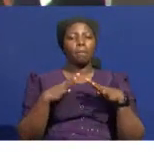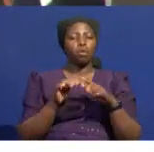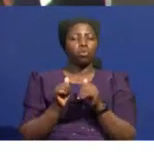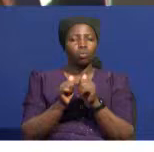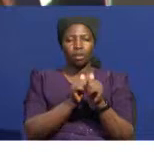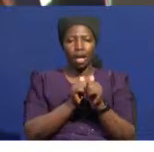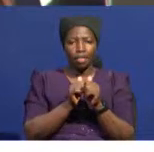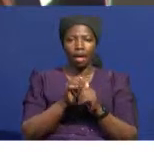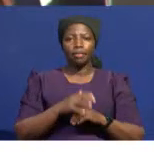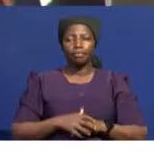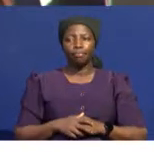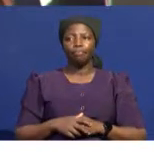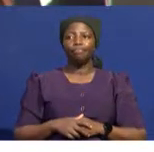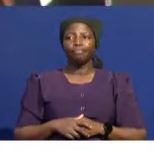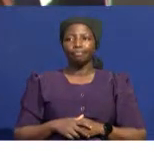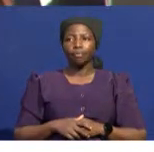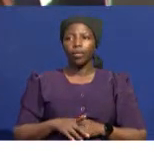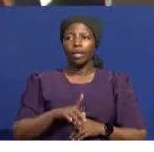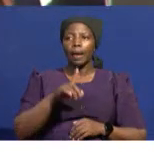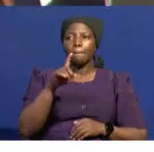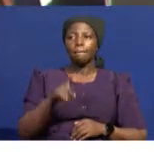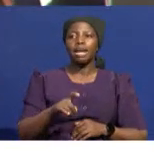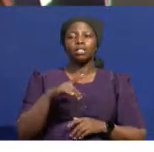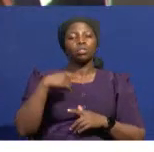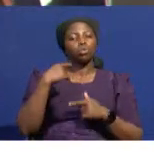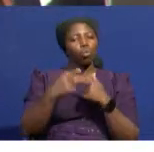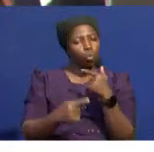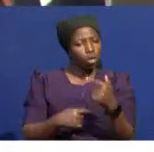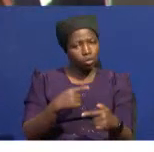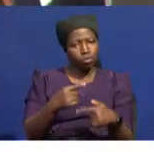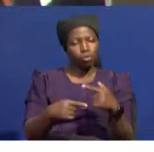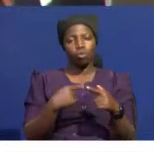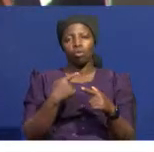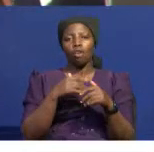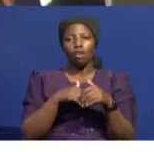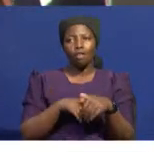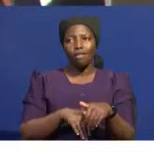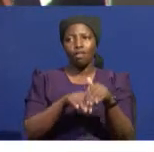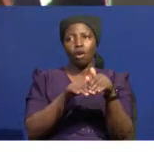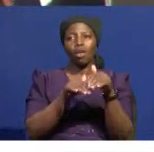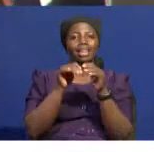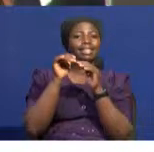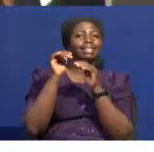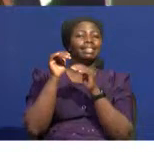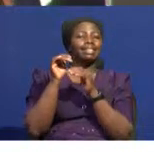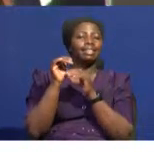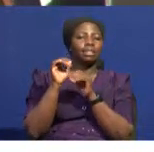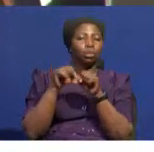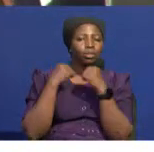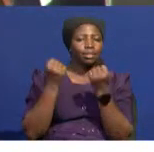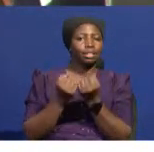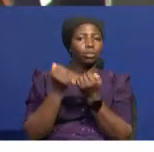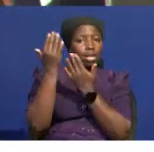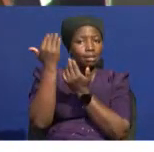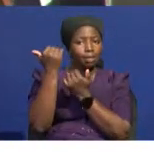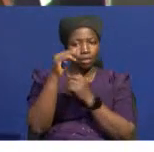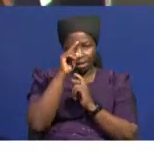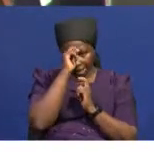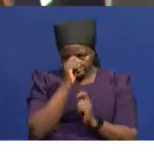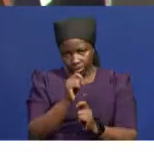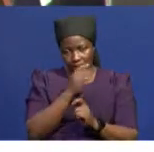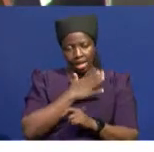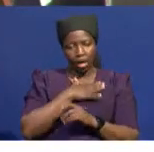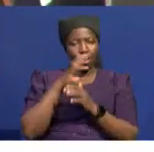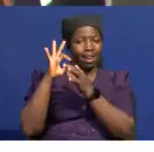have must be consistent and be in keeping with the expectations of our society, respecting our